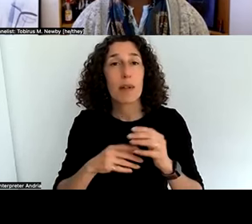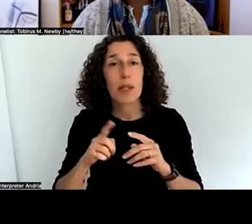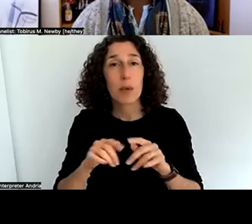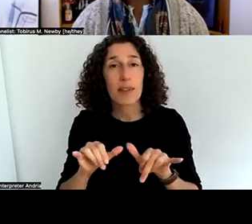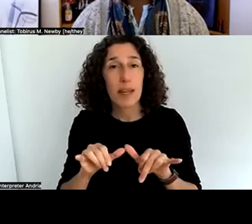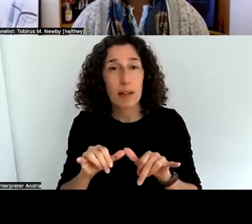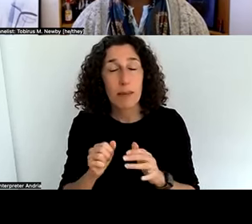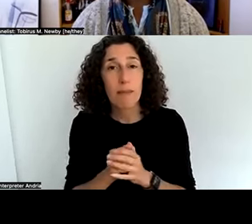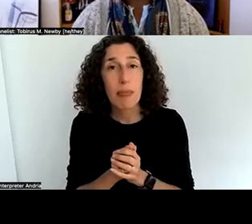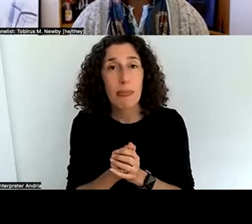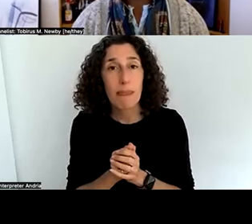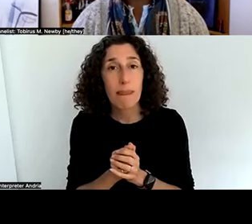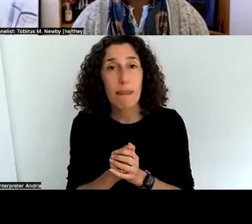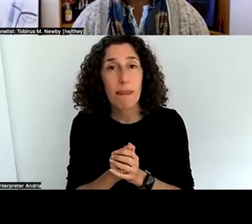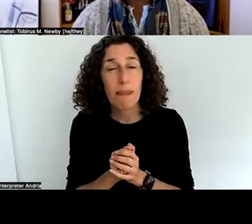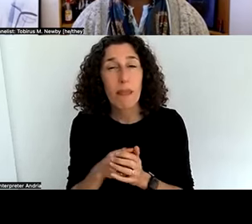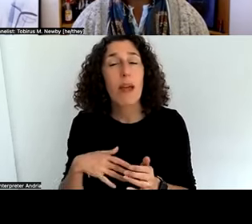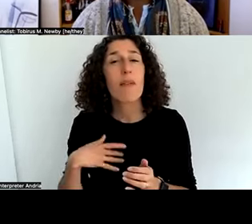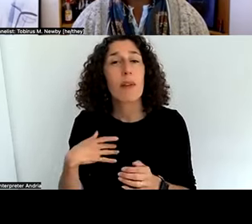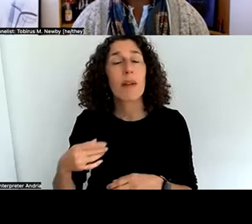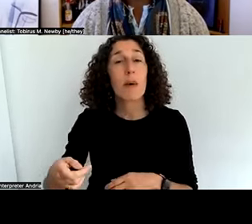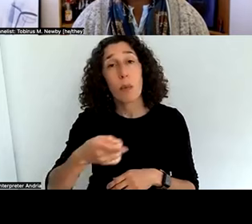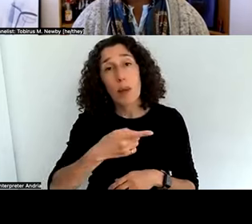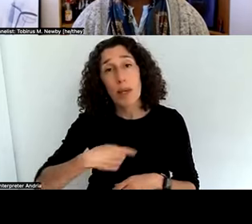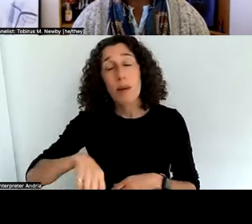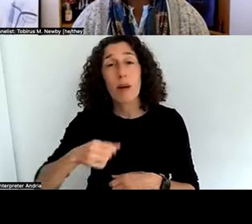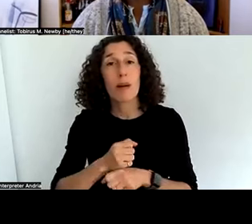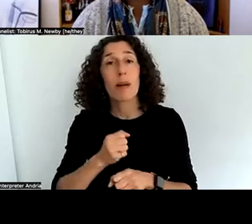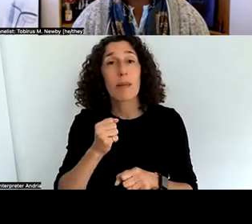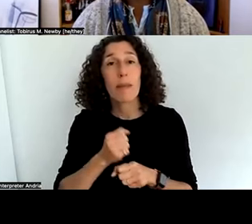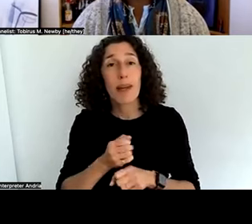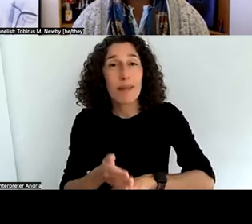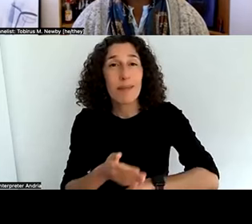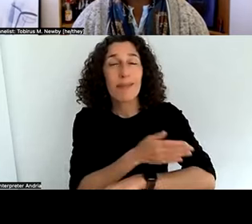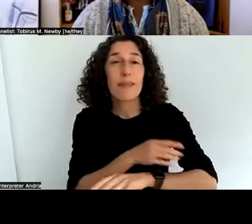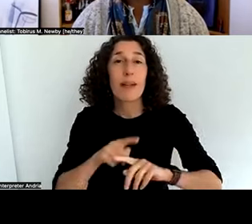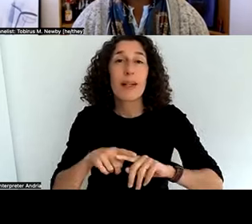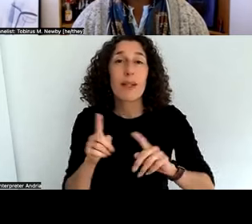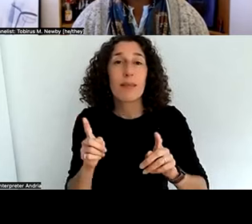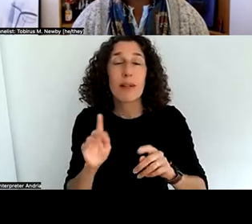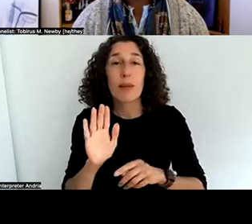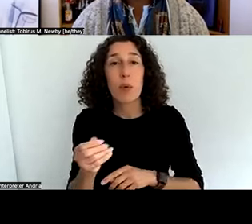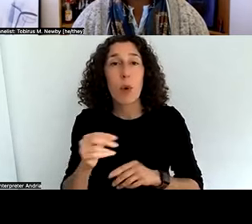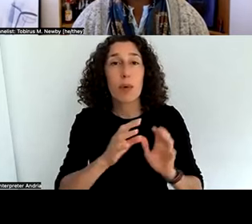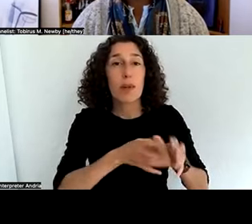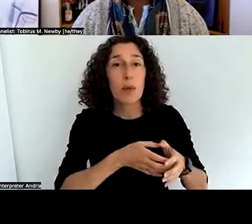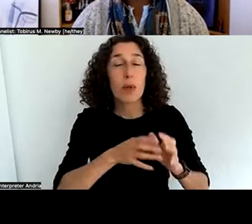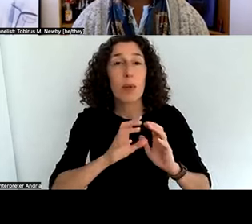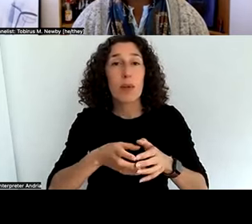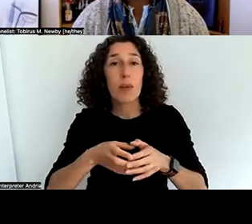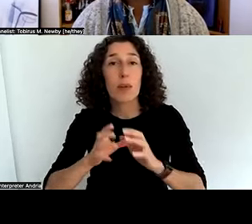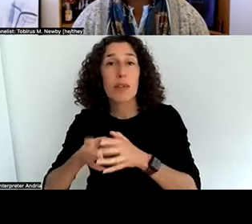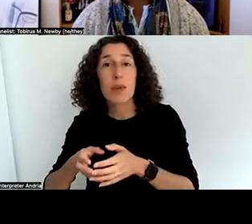make a difference, at least within our, like, circles, right? And hopefully, like, everyone's doing that, and then it